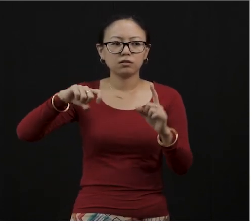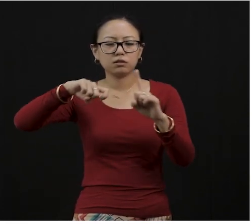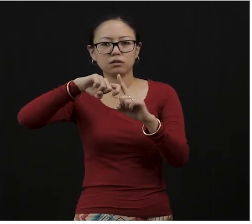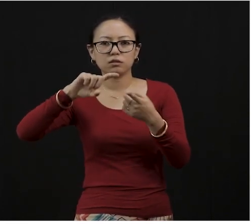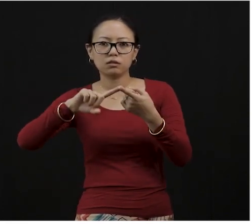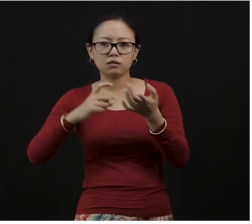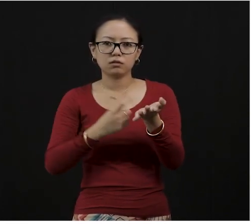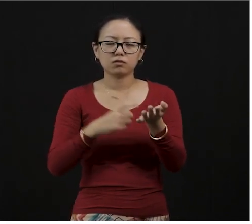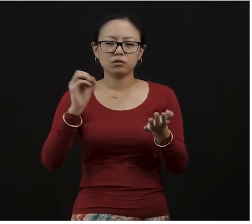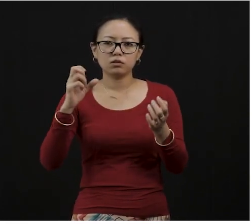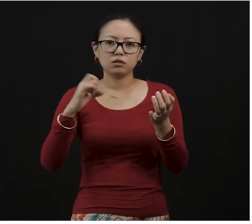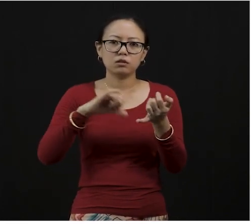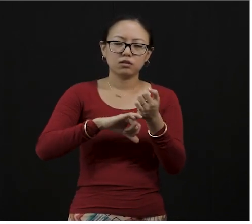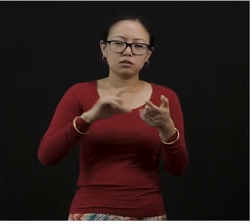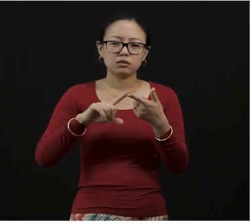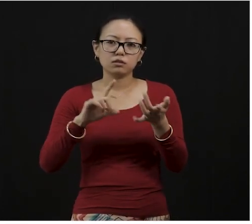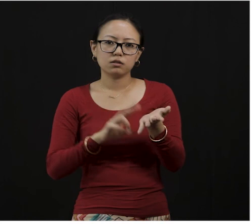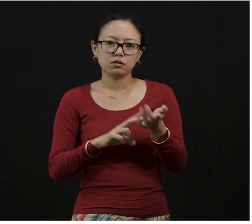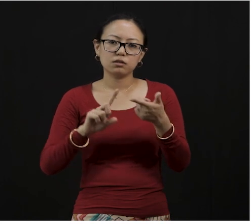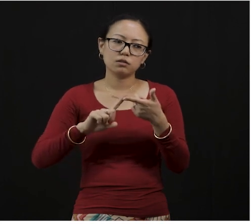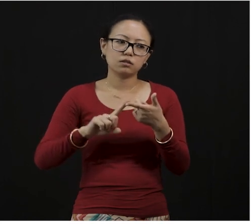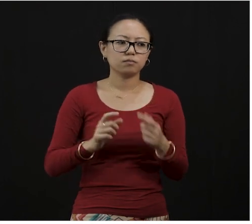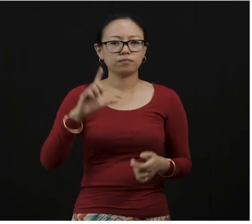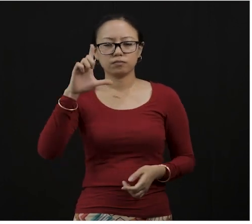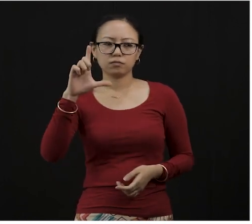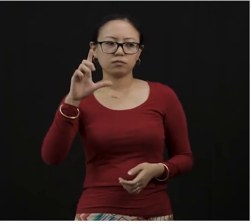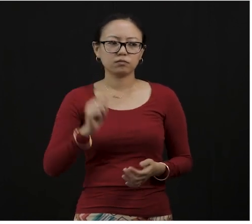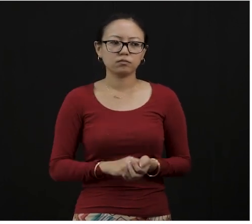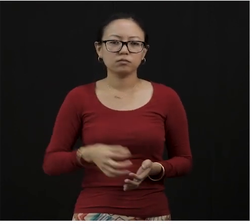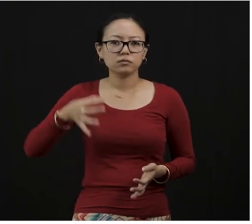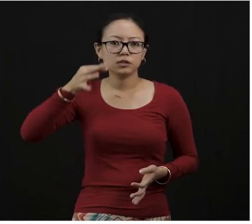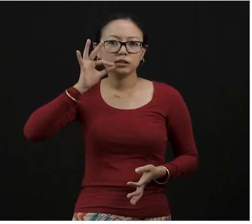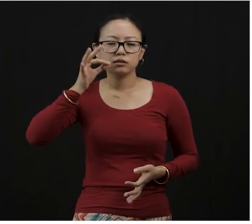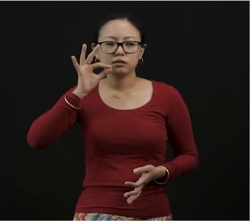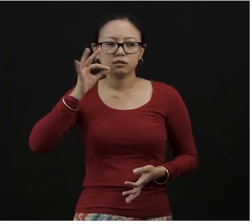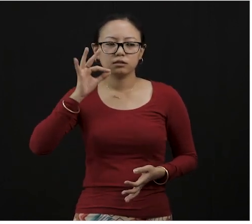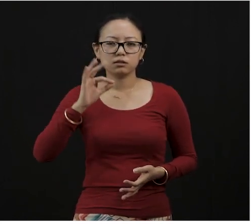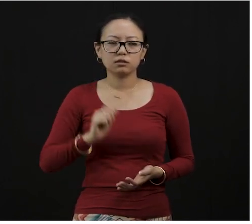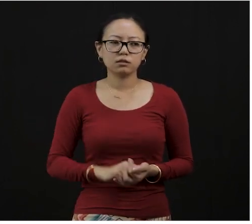A jug of kerosene will be liter. A cup of tea,